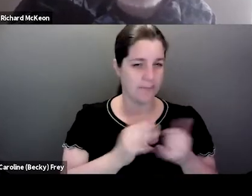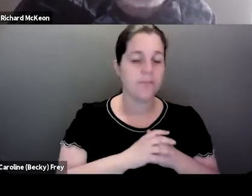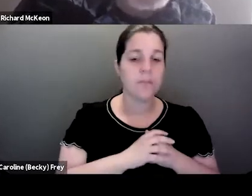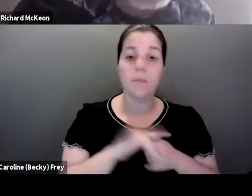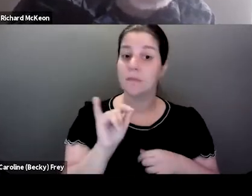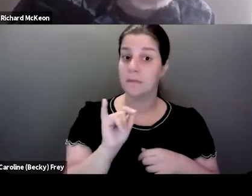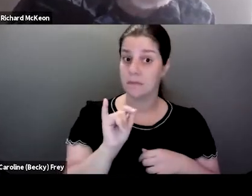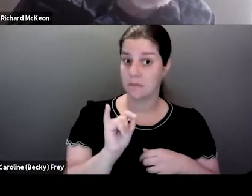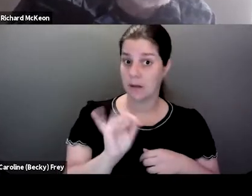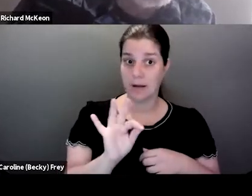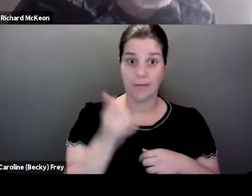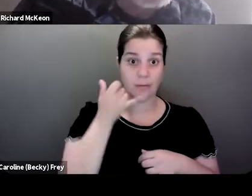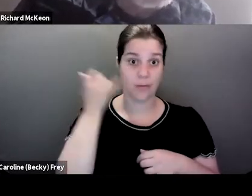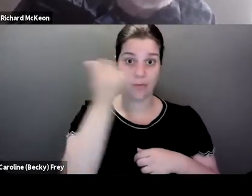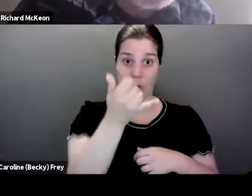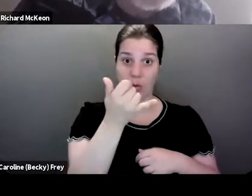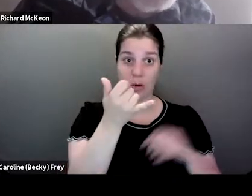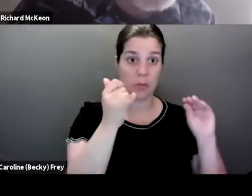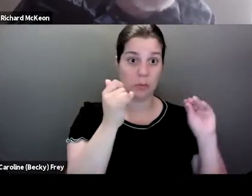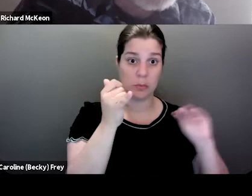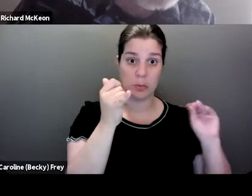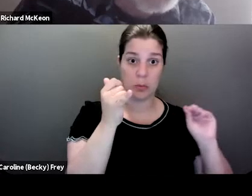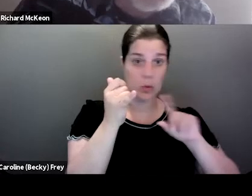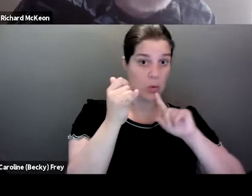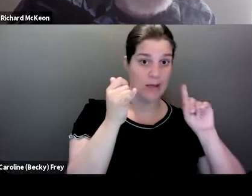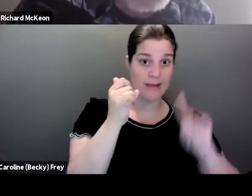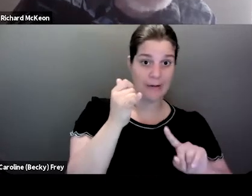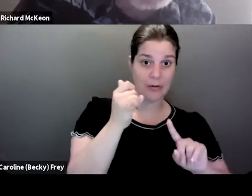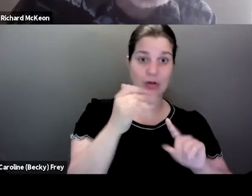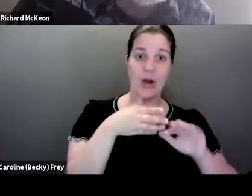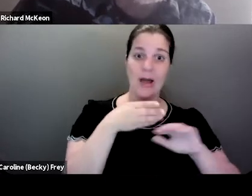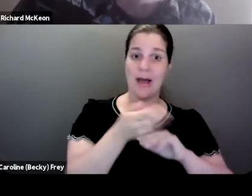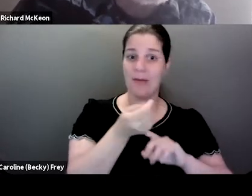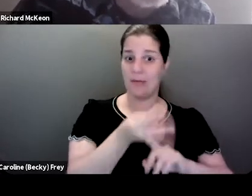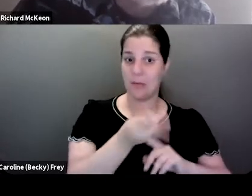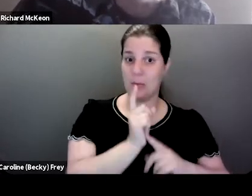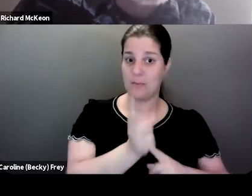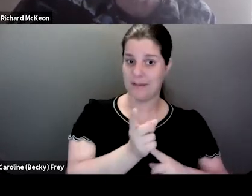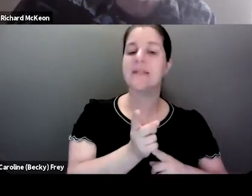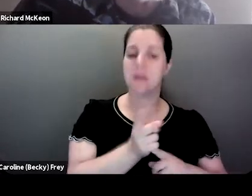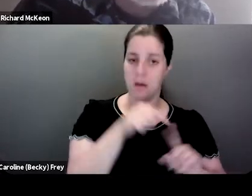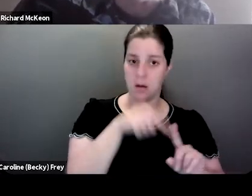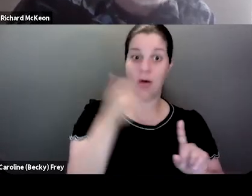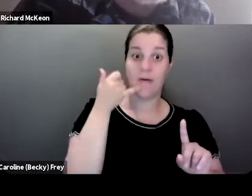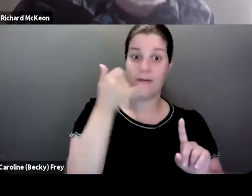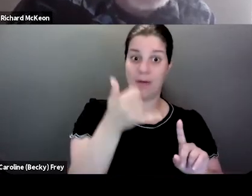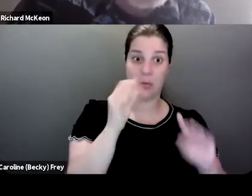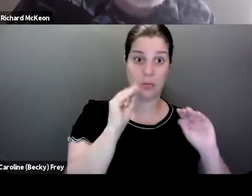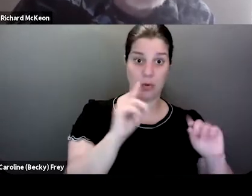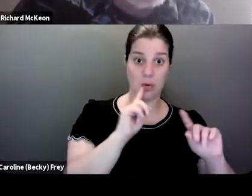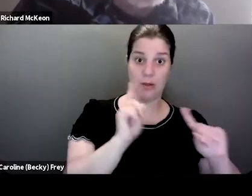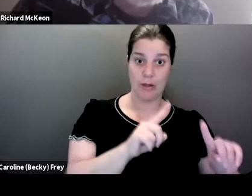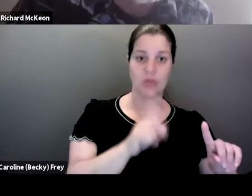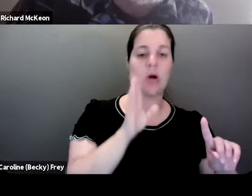not answered within the first couple of minutes, the call will go to a backup